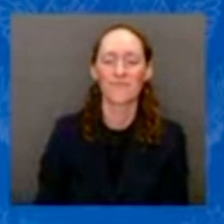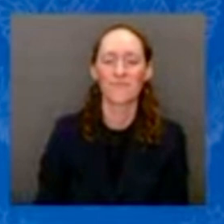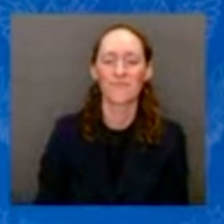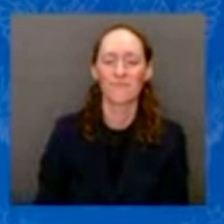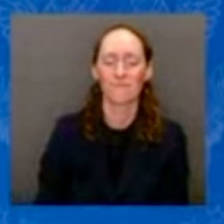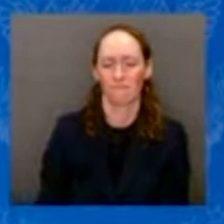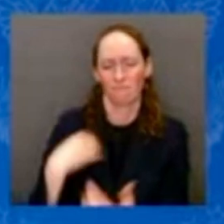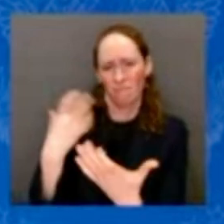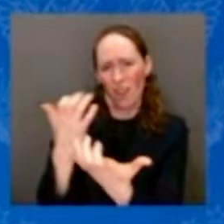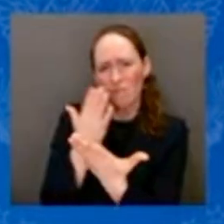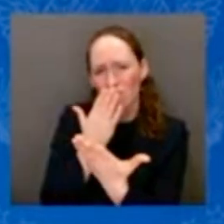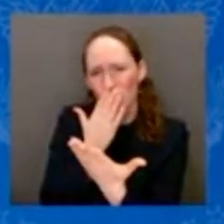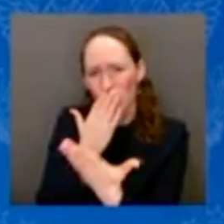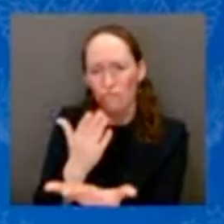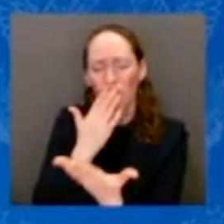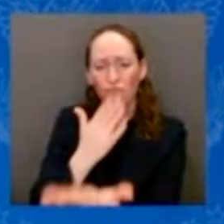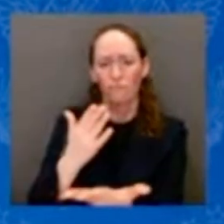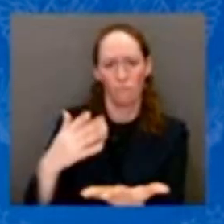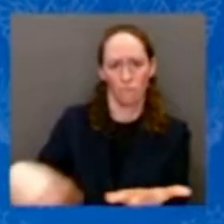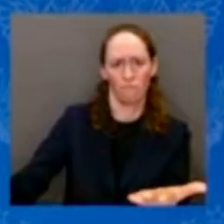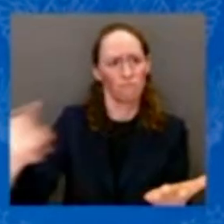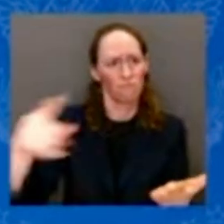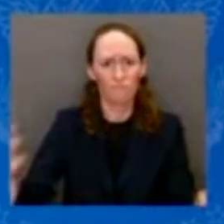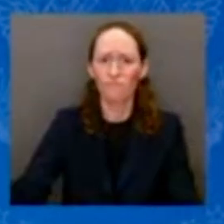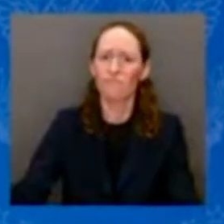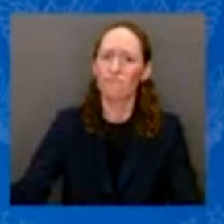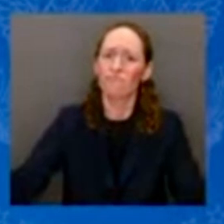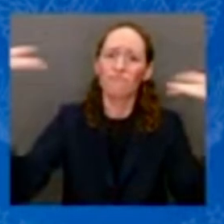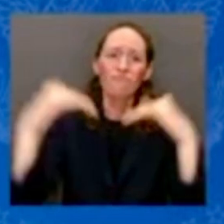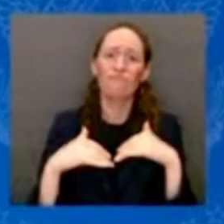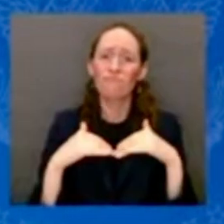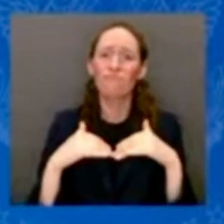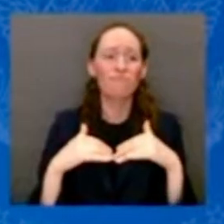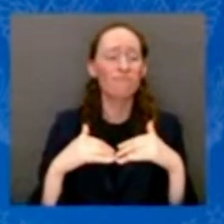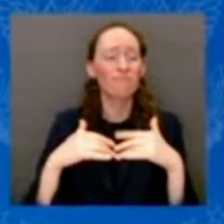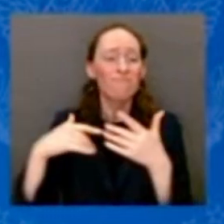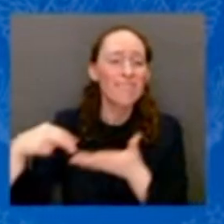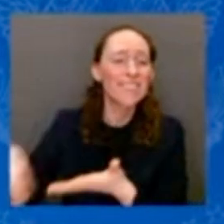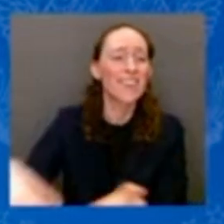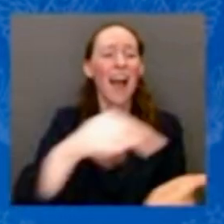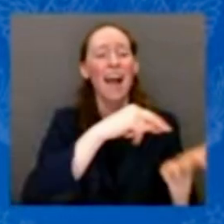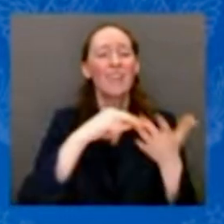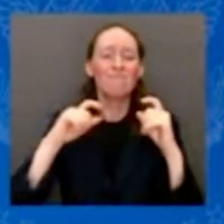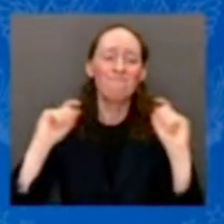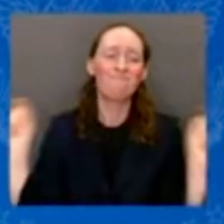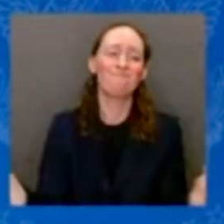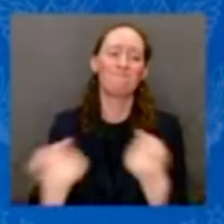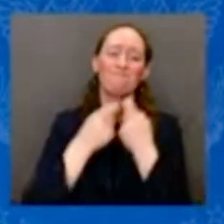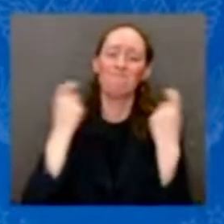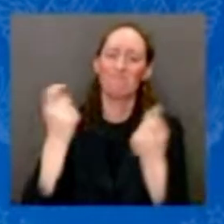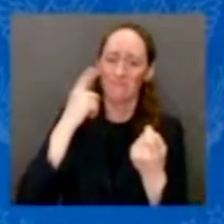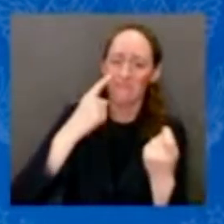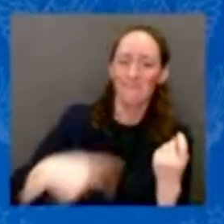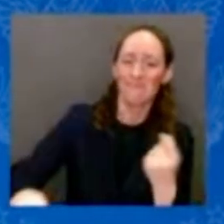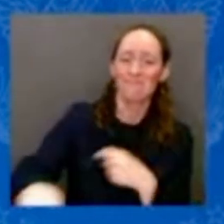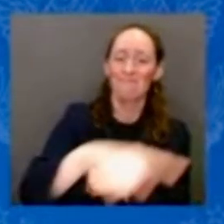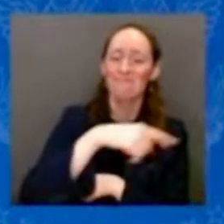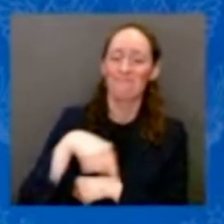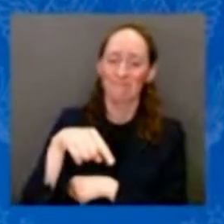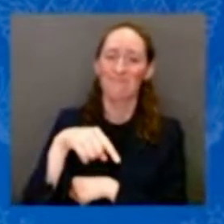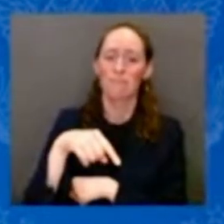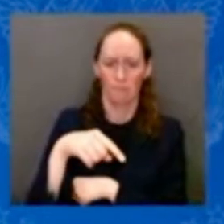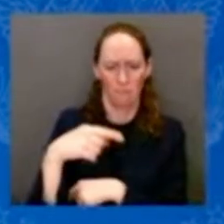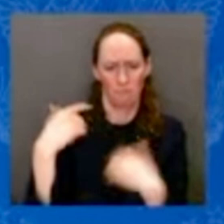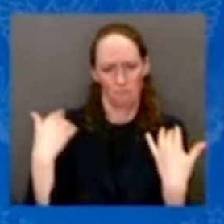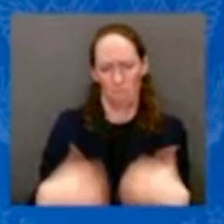And we saw that strength in Brandon Say, who met me at the airport, whom Jill and I have gotten to know. 20 minutes after